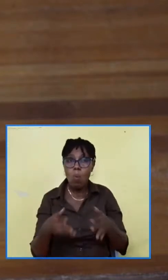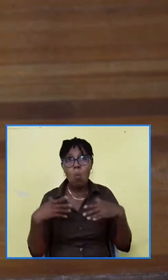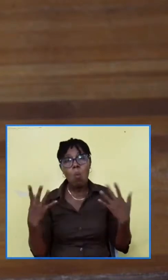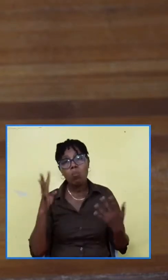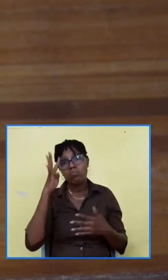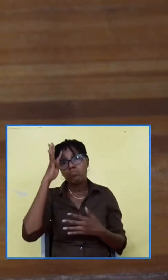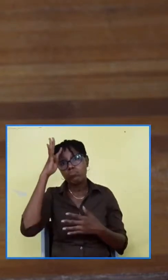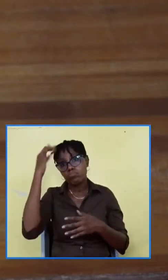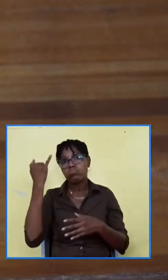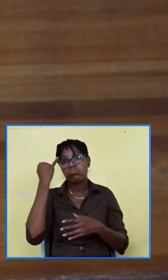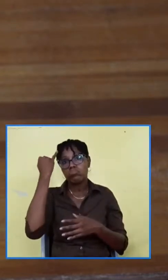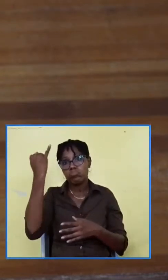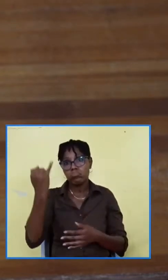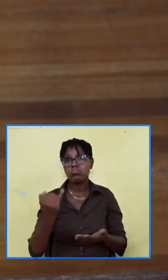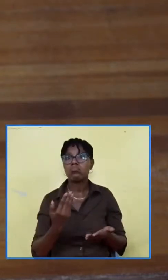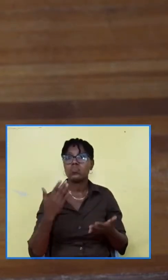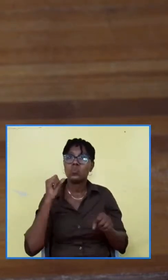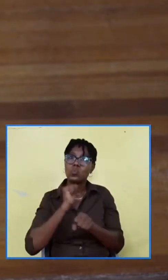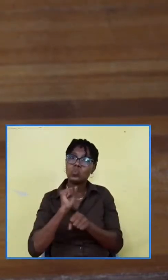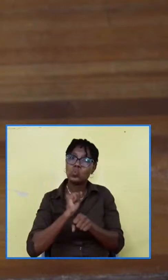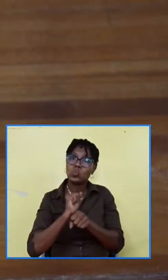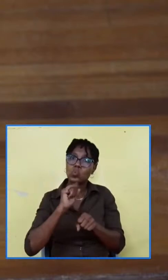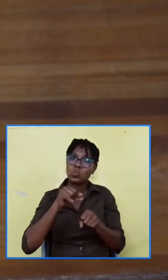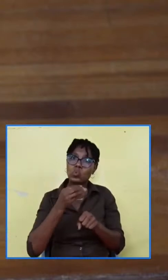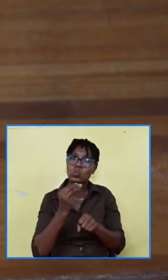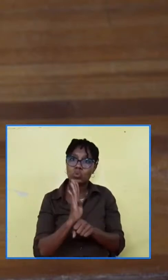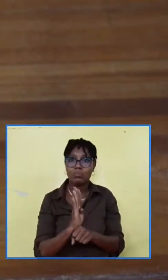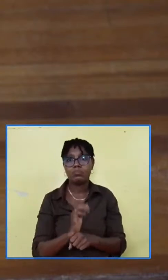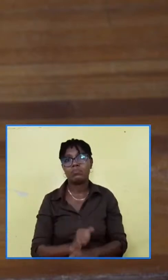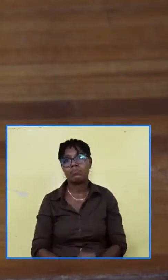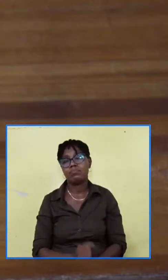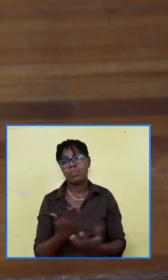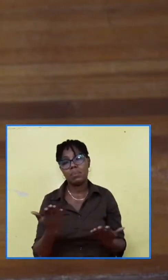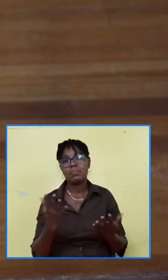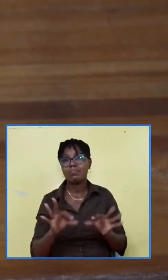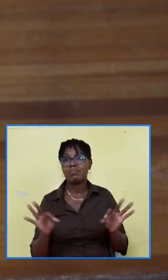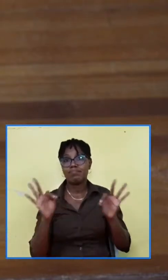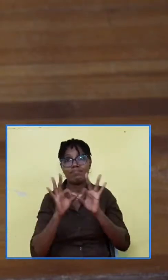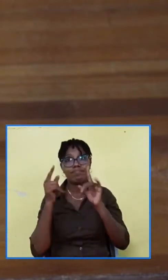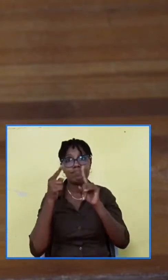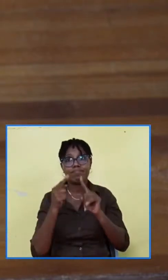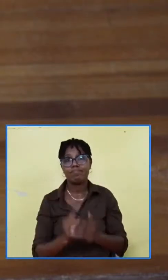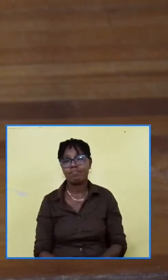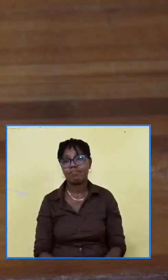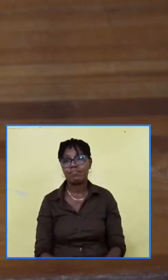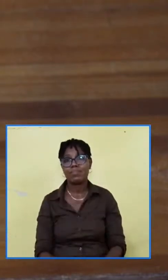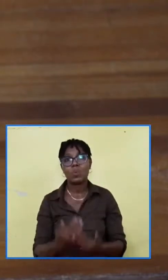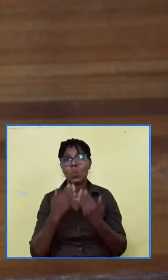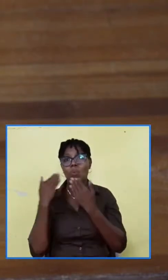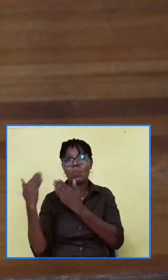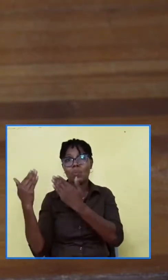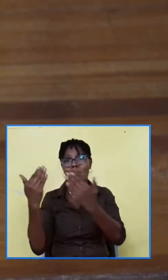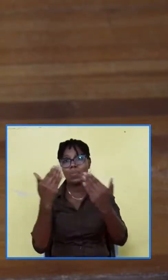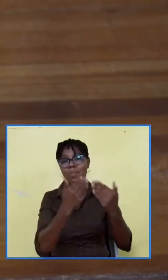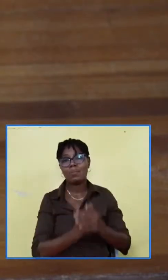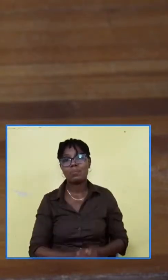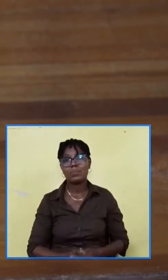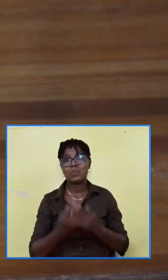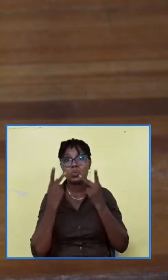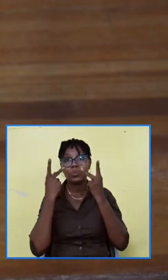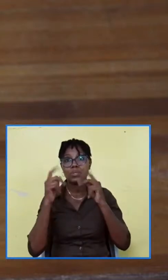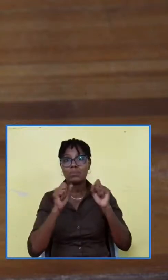is really going to be key. So thank you once again, and please, you'll see on the screen now